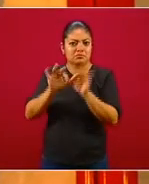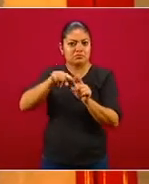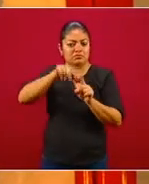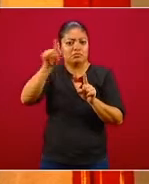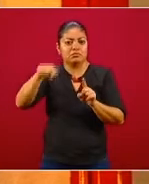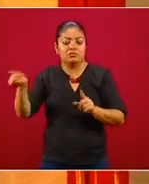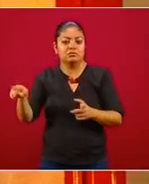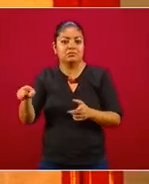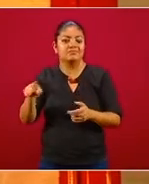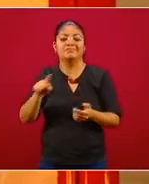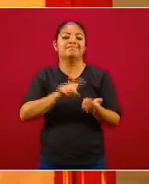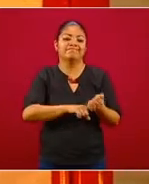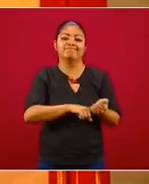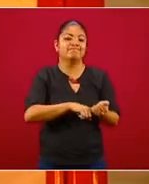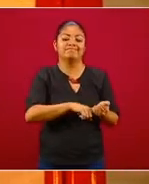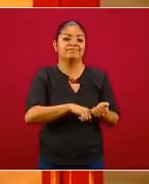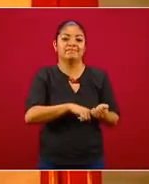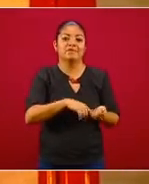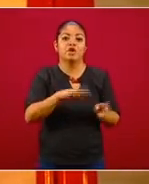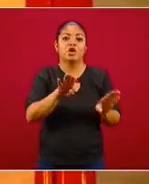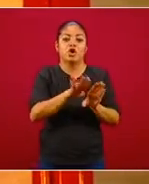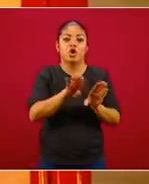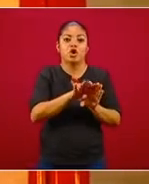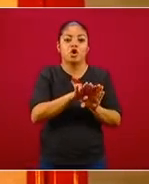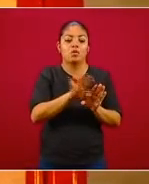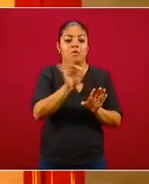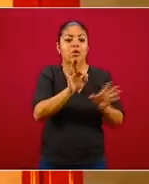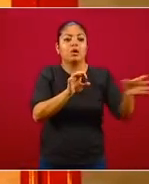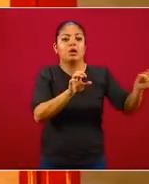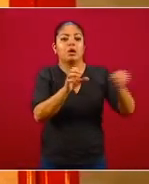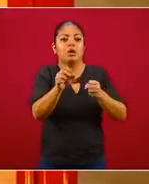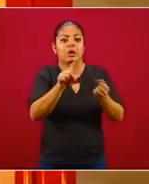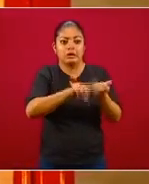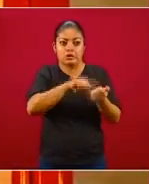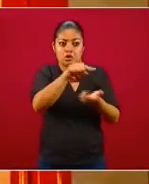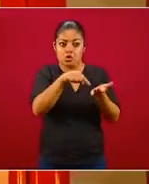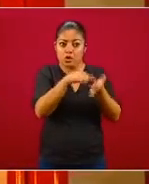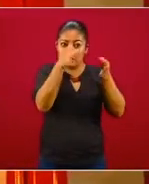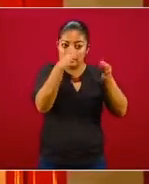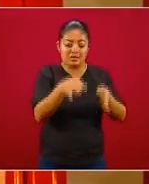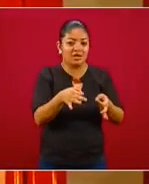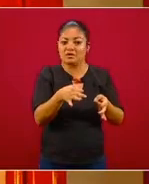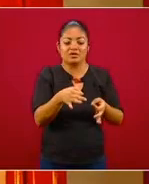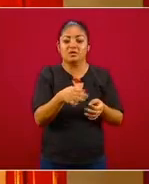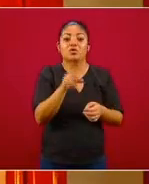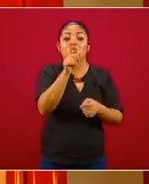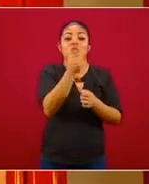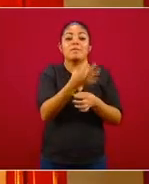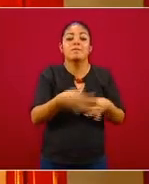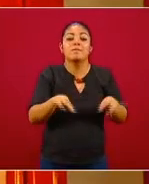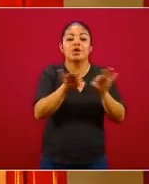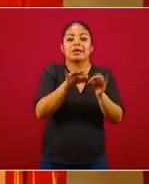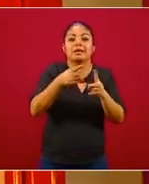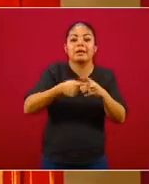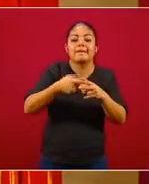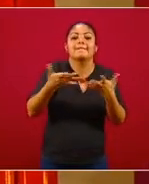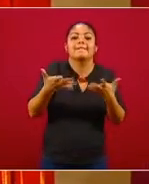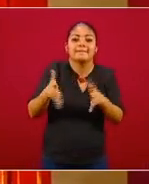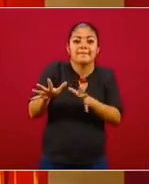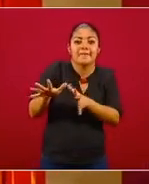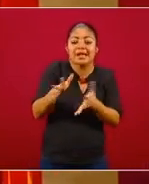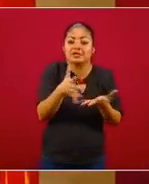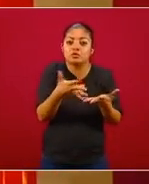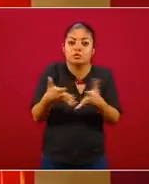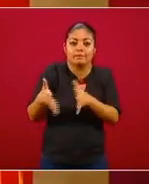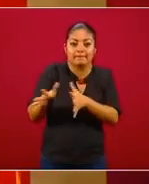include es those in the a una prediction? predicción que es Well, that's demasiado because vaga it just respecto makes al a very territorio. vague prediction with Aquí lo respect que to interesa es the encontrar un area balance of the entre territory. predecir